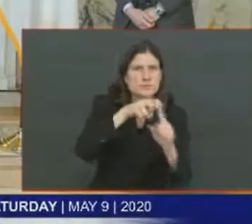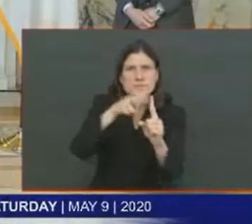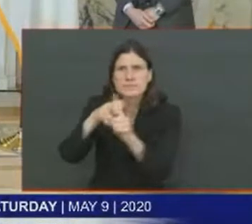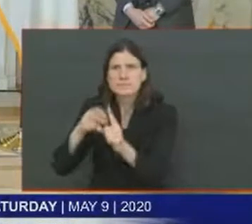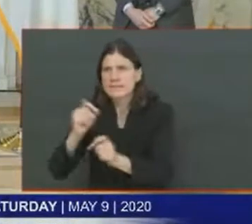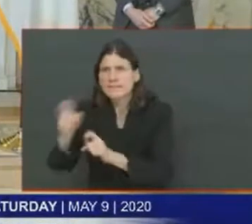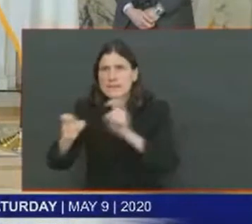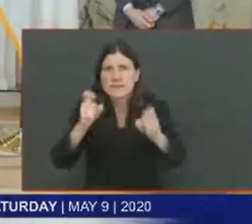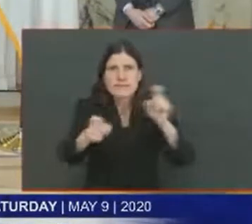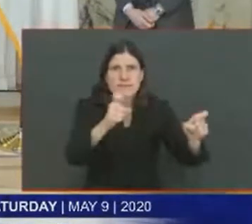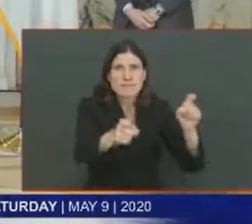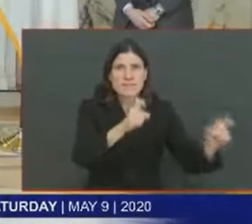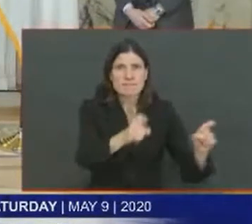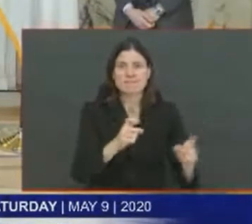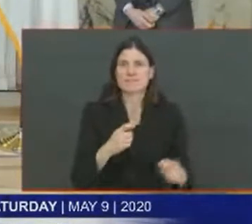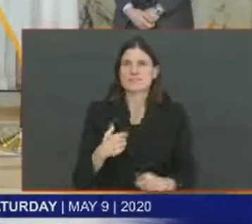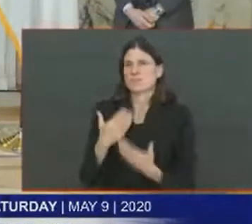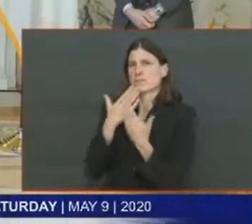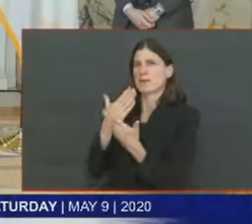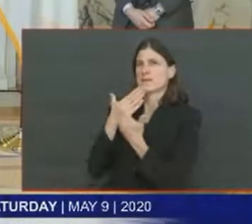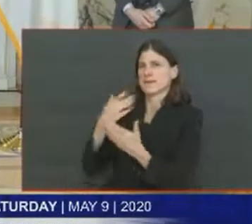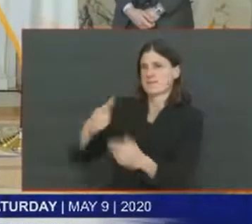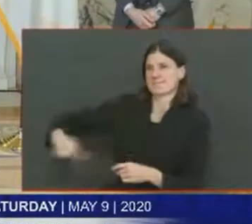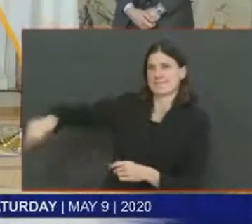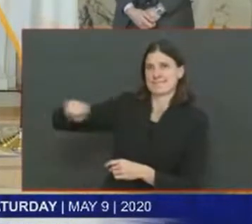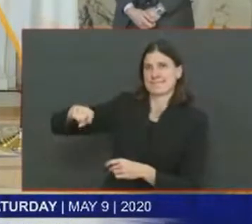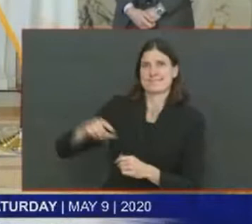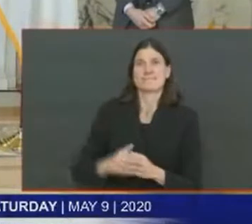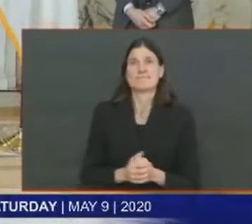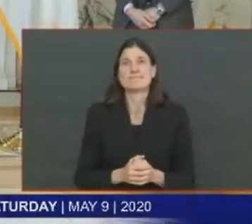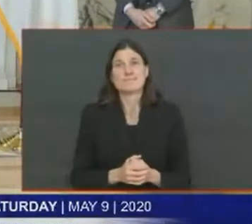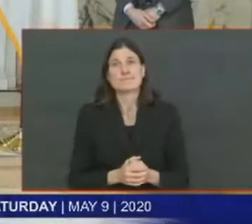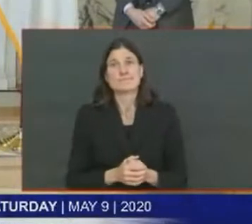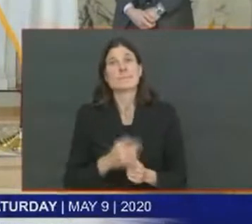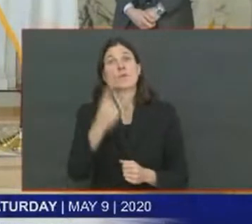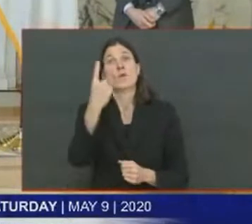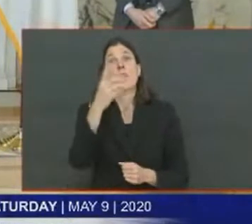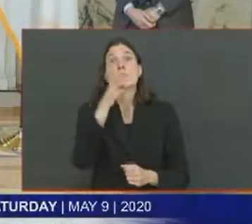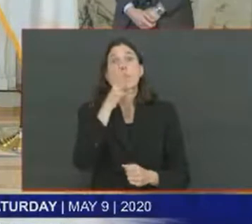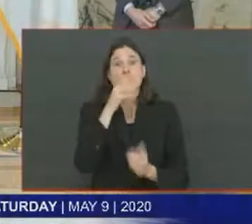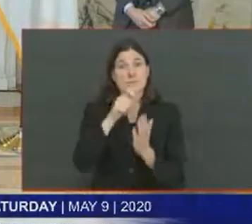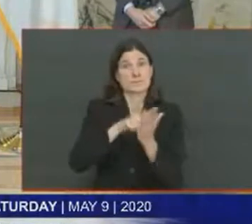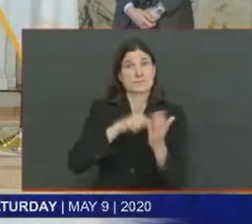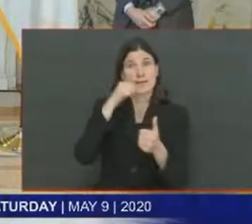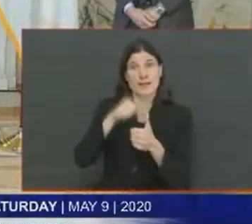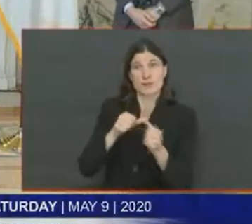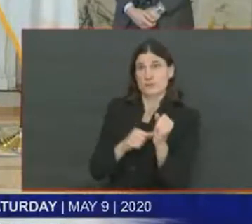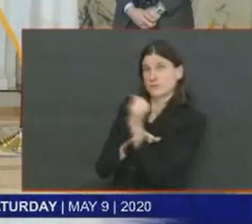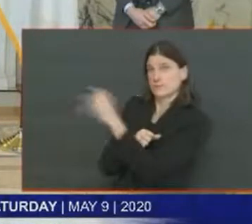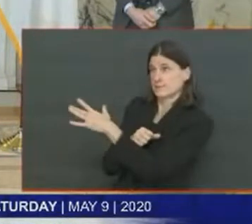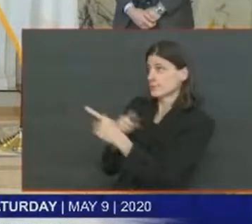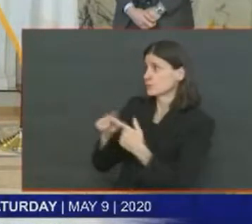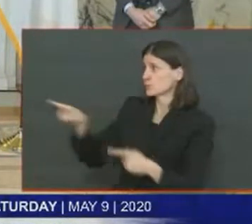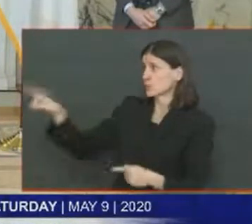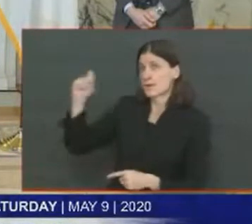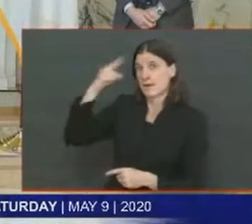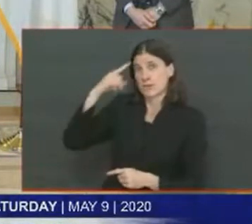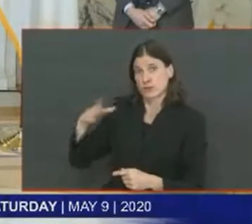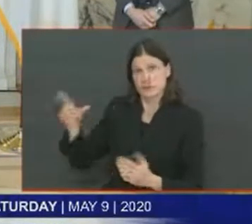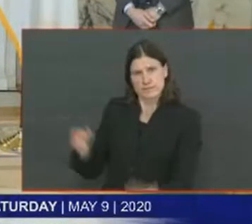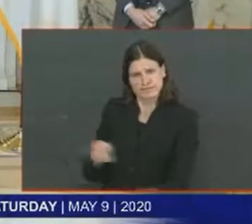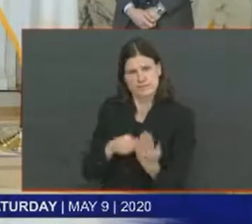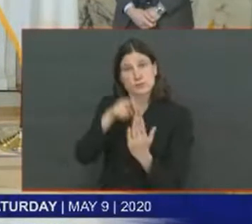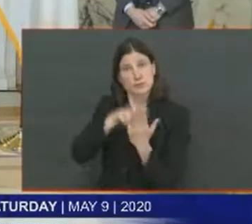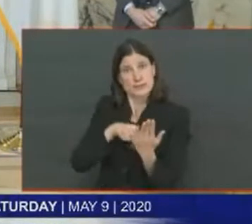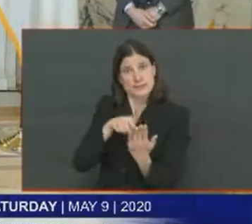quoting, "I just want to say thank you. I'm a single mother. I have a child with special needs. It's very hard for me to go out and go